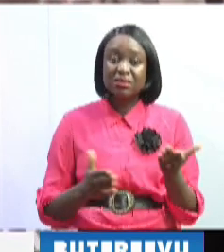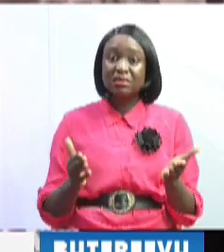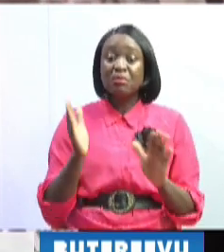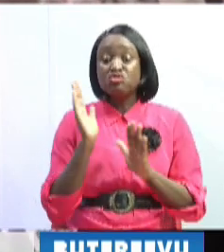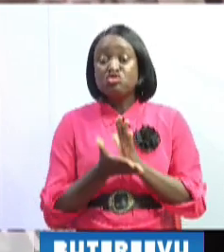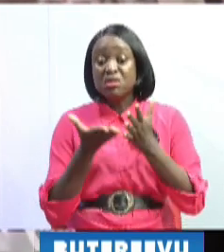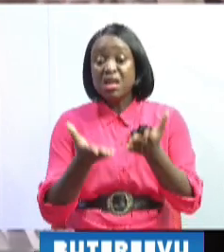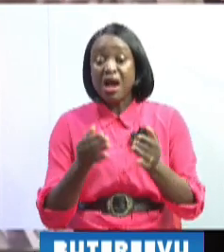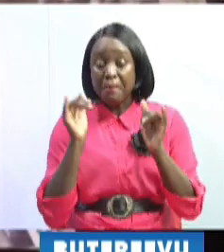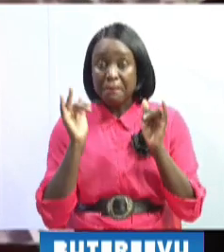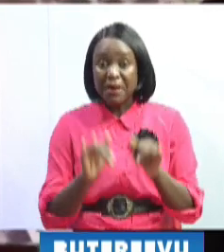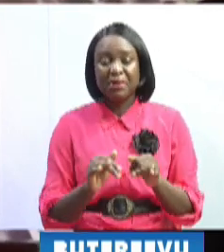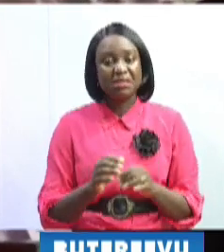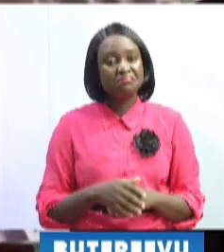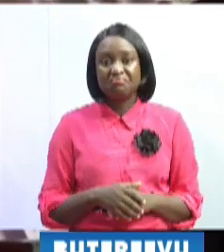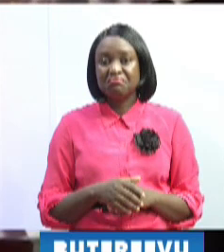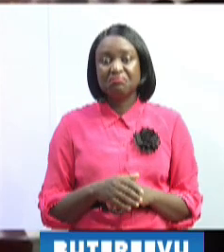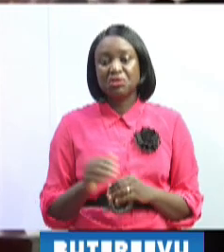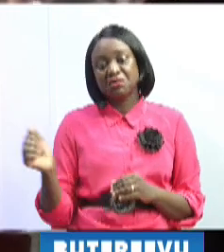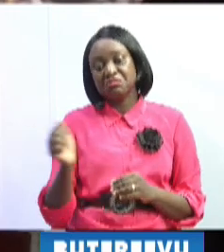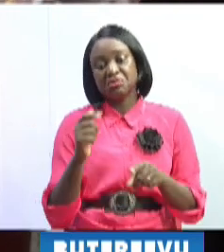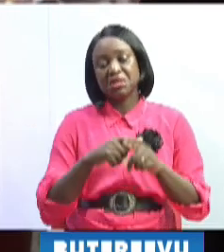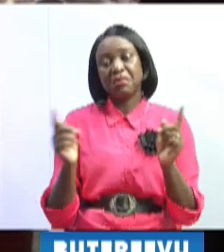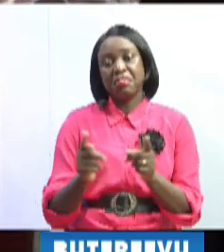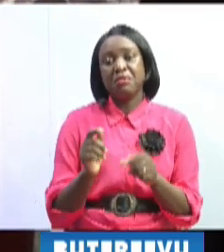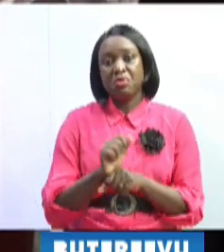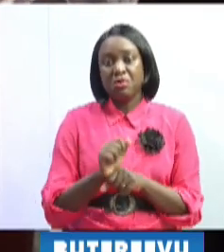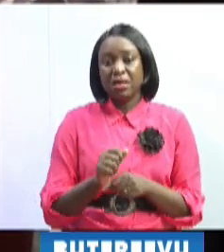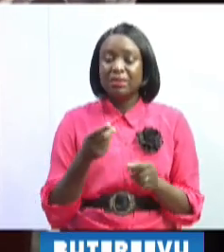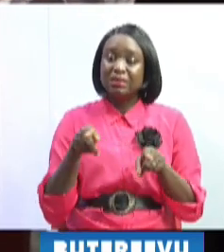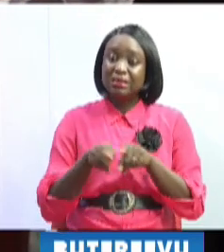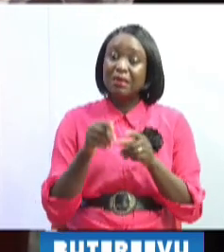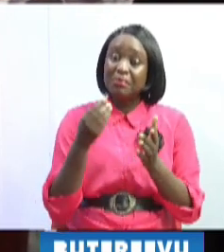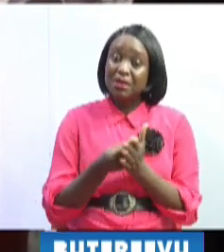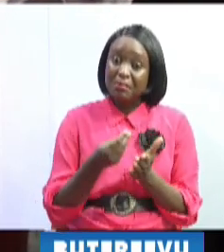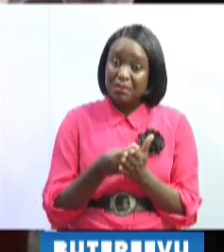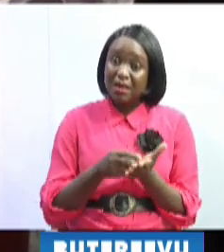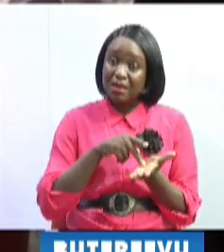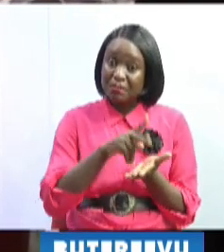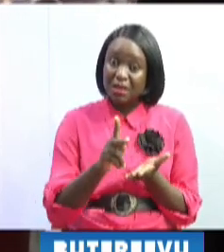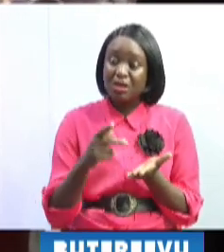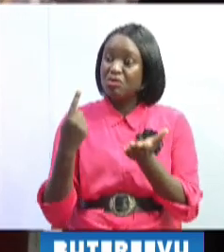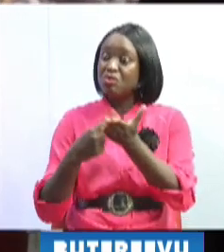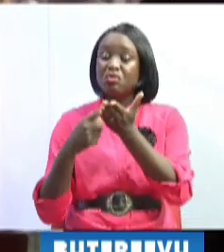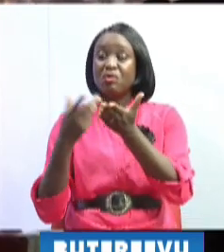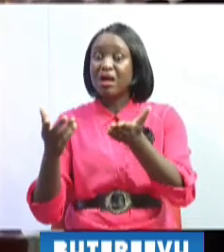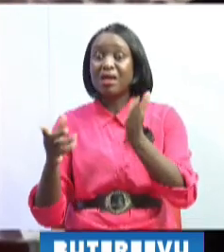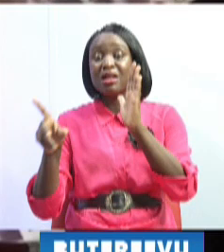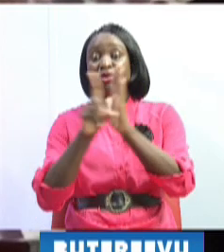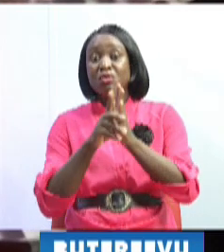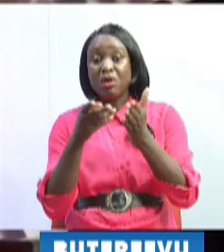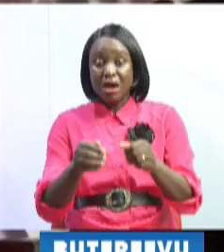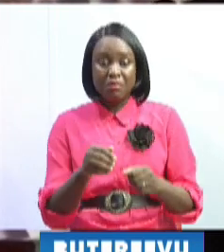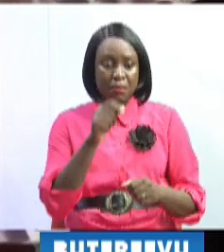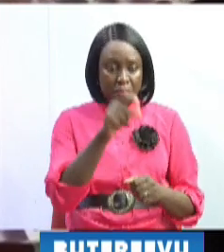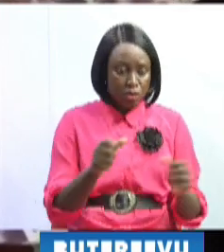nkalakkalira ate ne ssente ezisasulibwa Uganda terina teyateekako kkomo. Nti omuntu